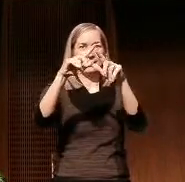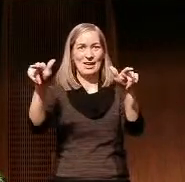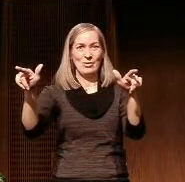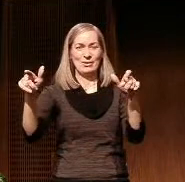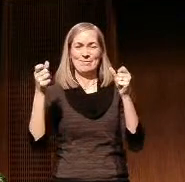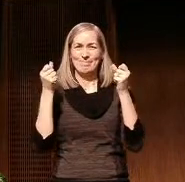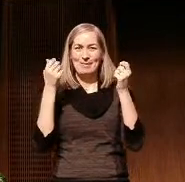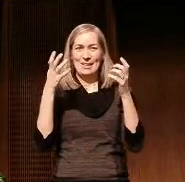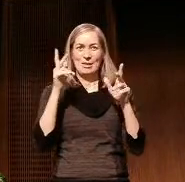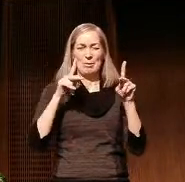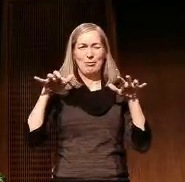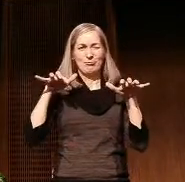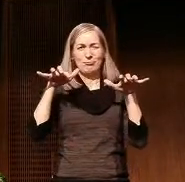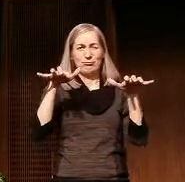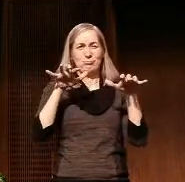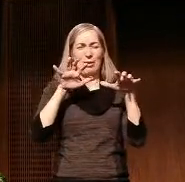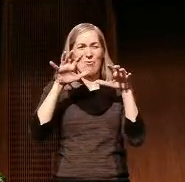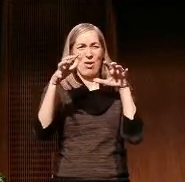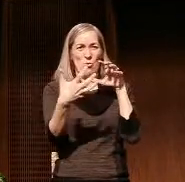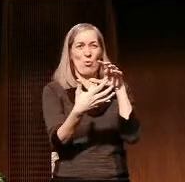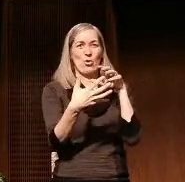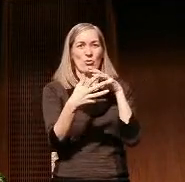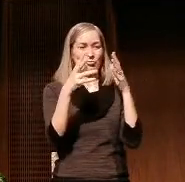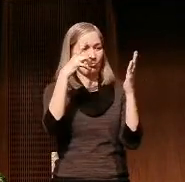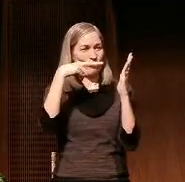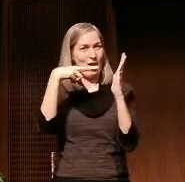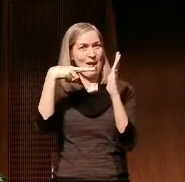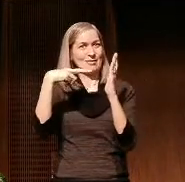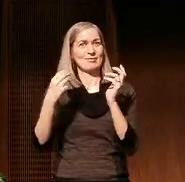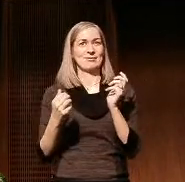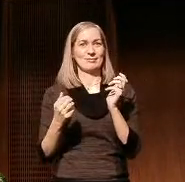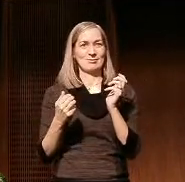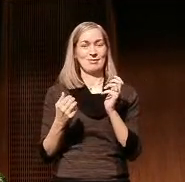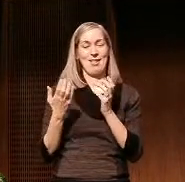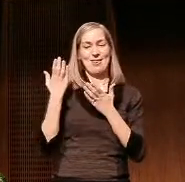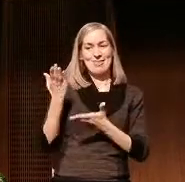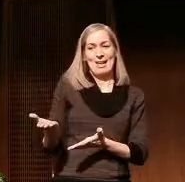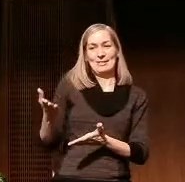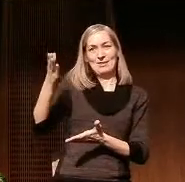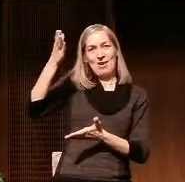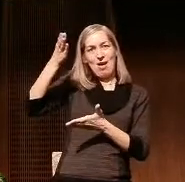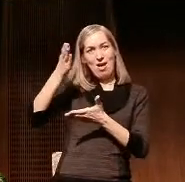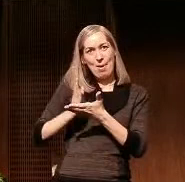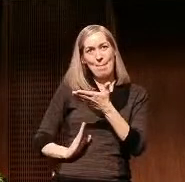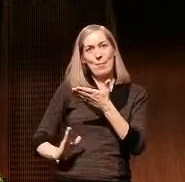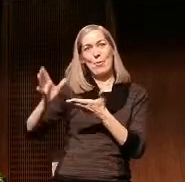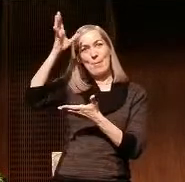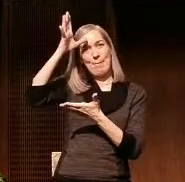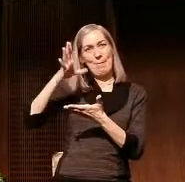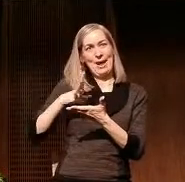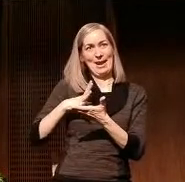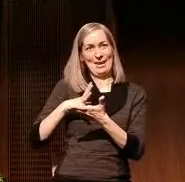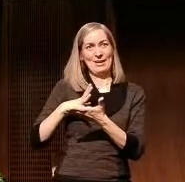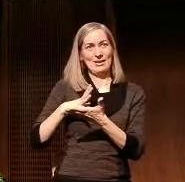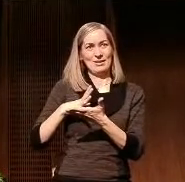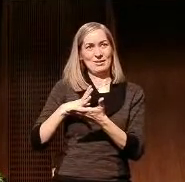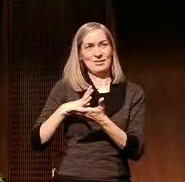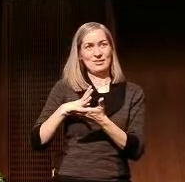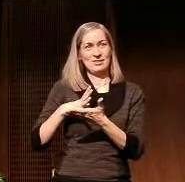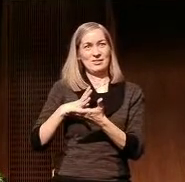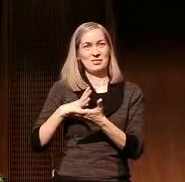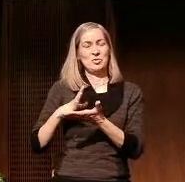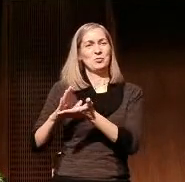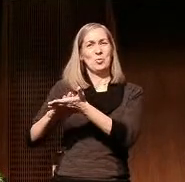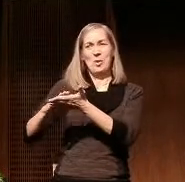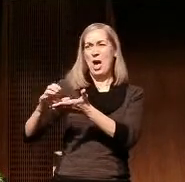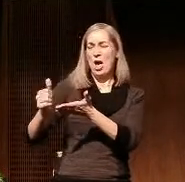masses around the world. This humble man would point to others around him as doing